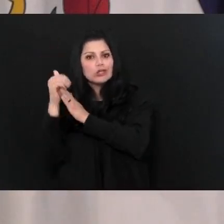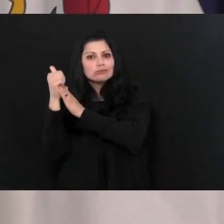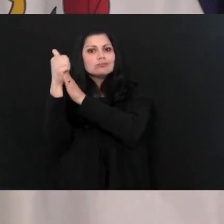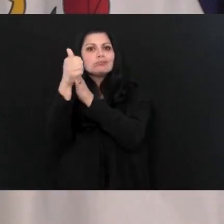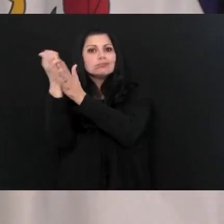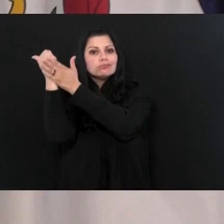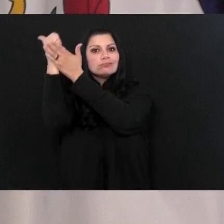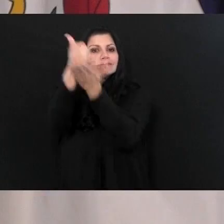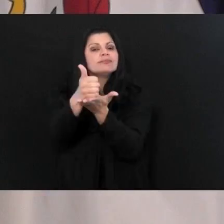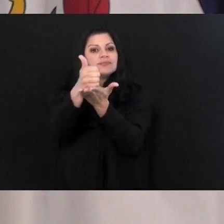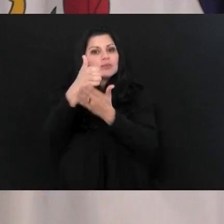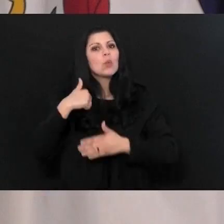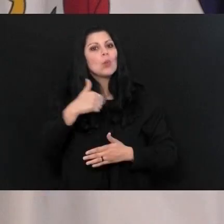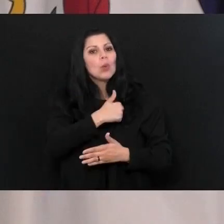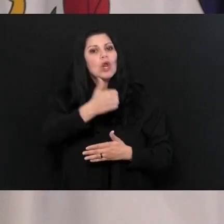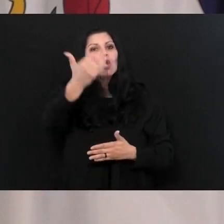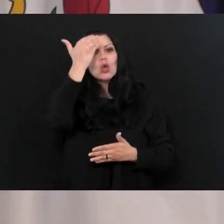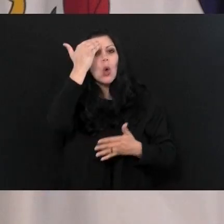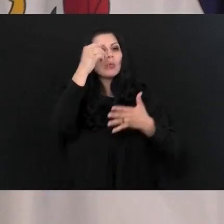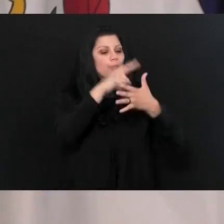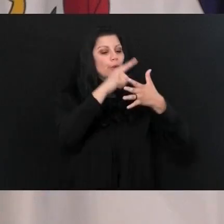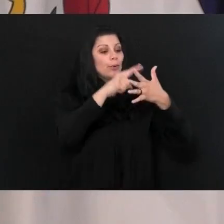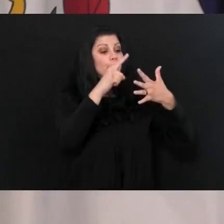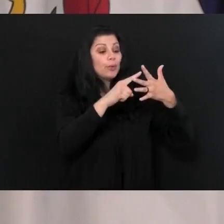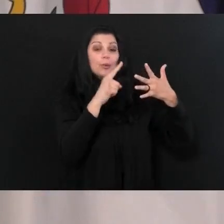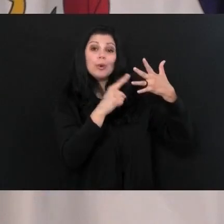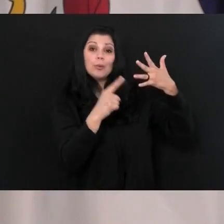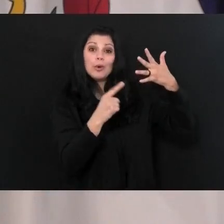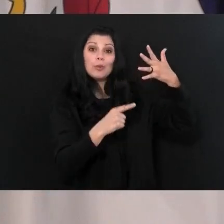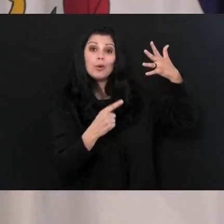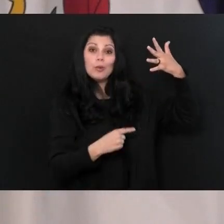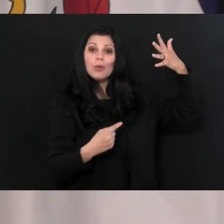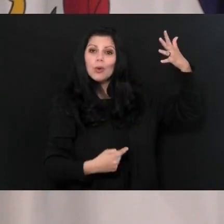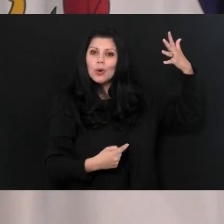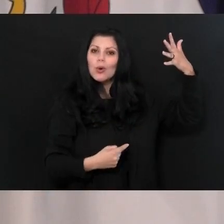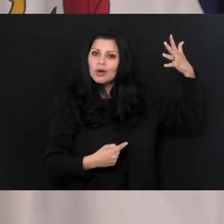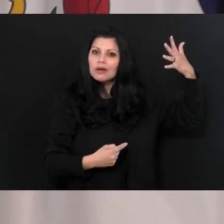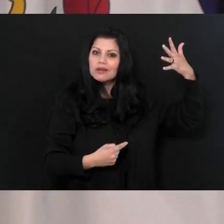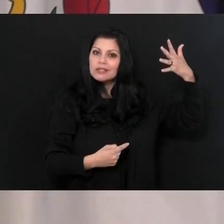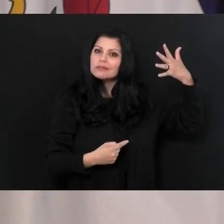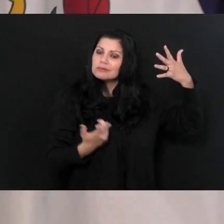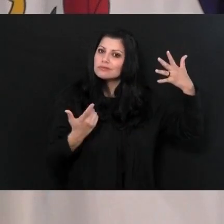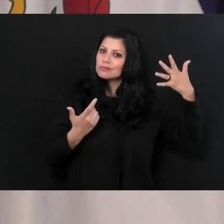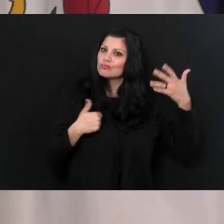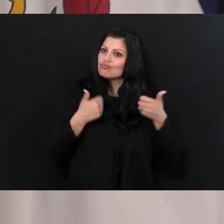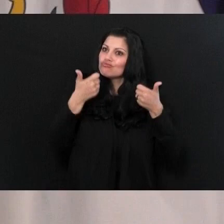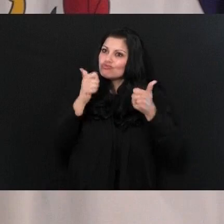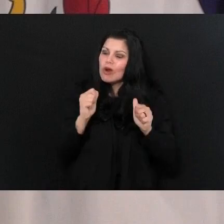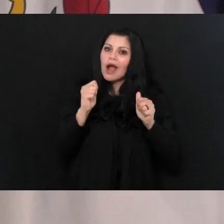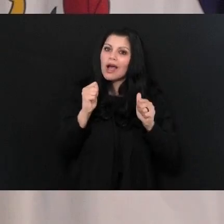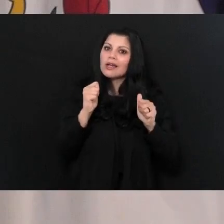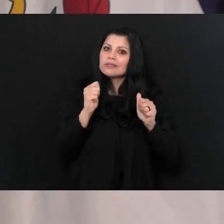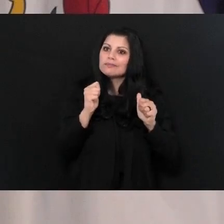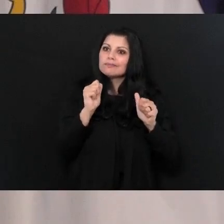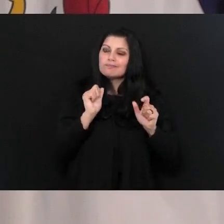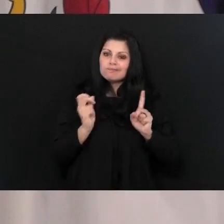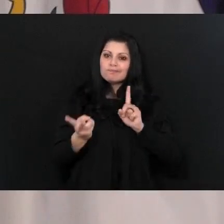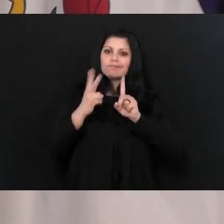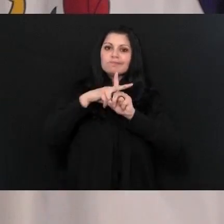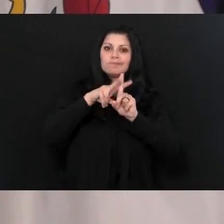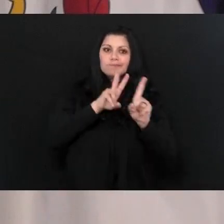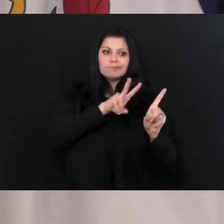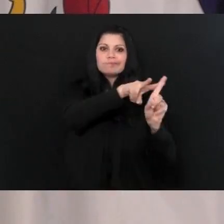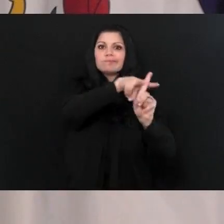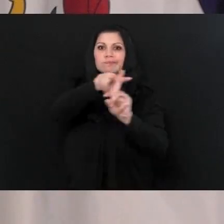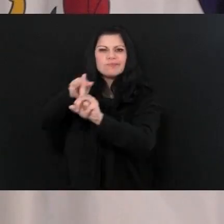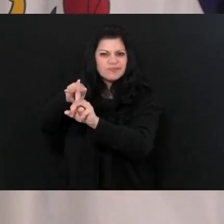all this, and we've tried to take every ounce of it into consideration, and we have. And so from the standpoint of,